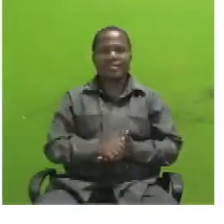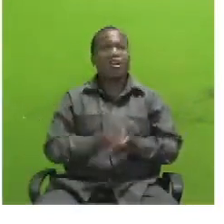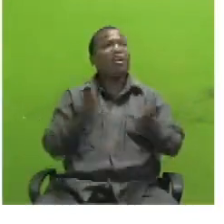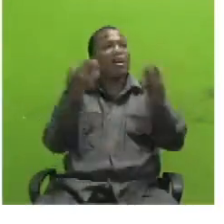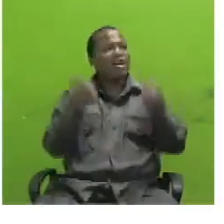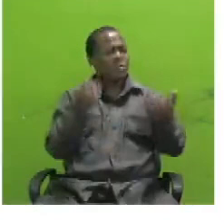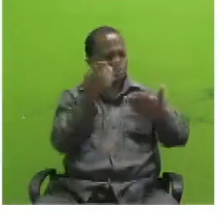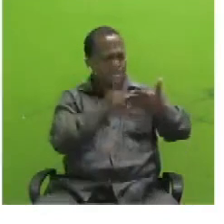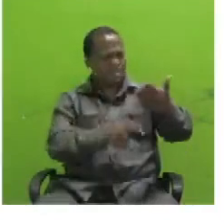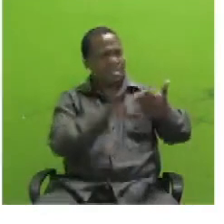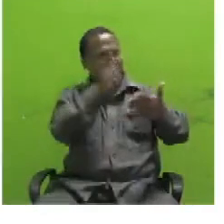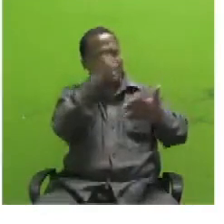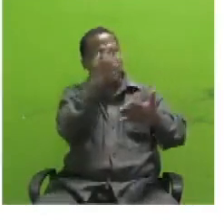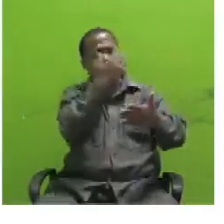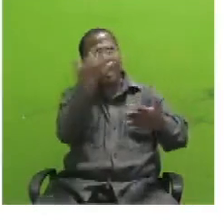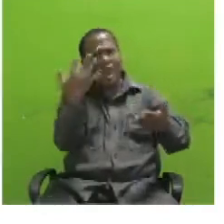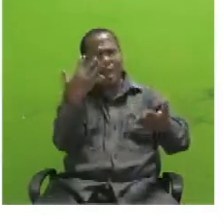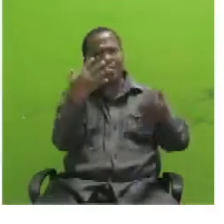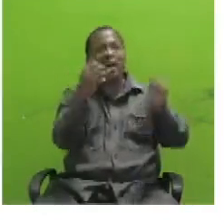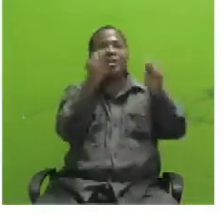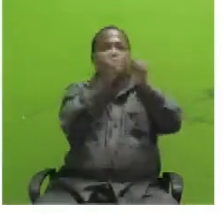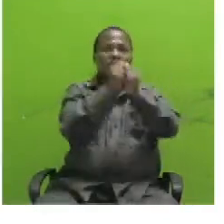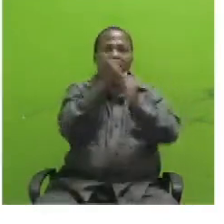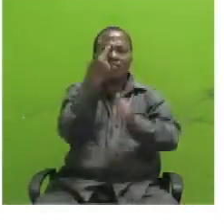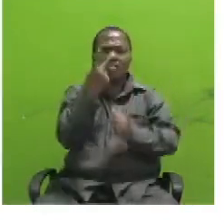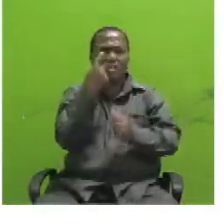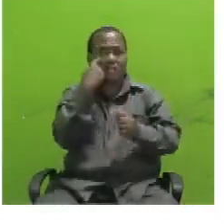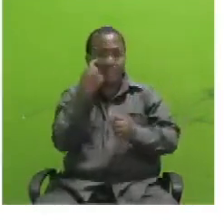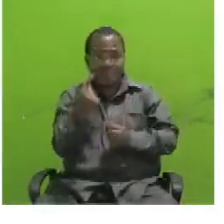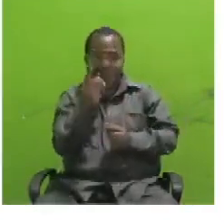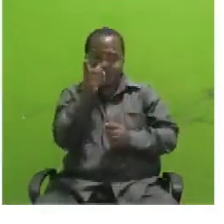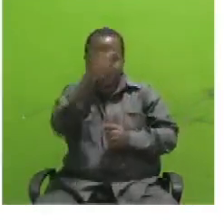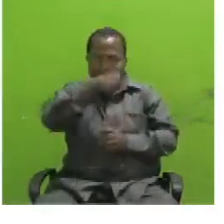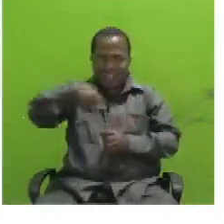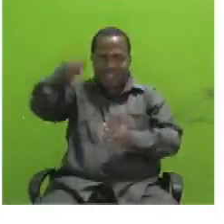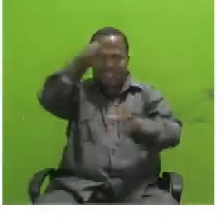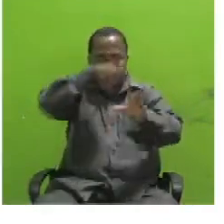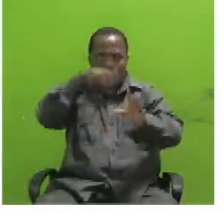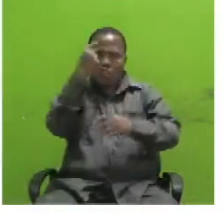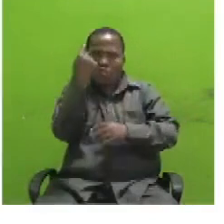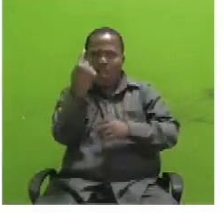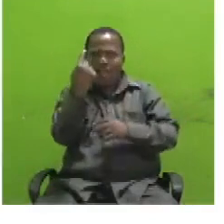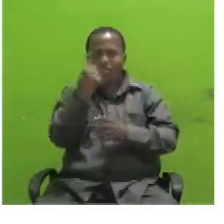these digits? They are 12 digits. Have you seen this? 12.